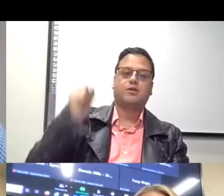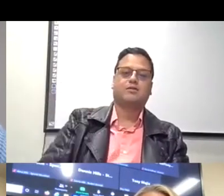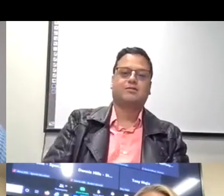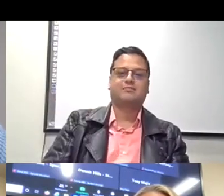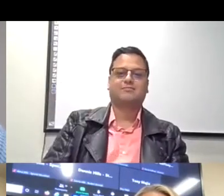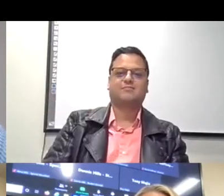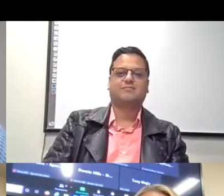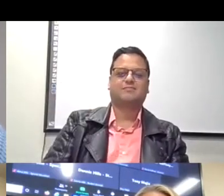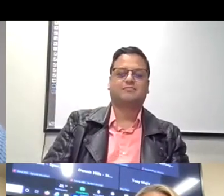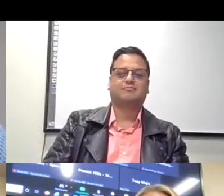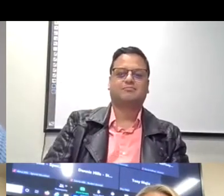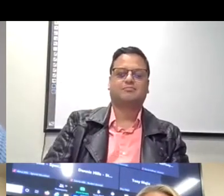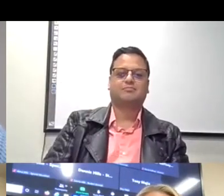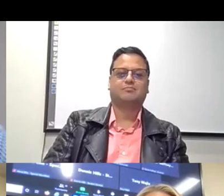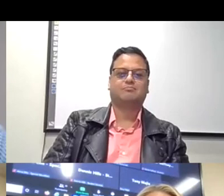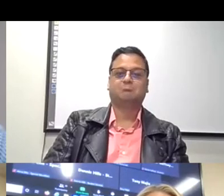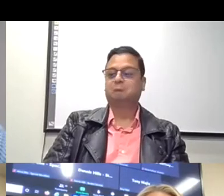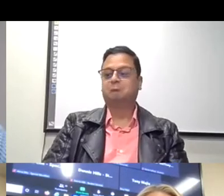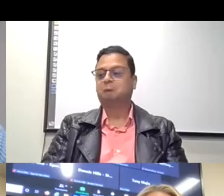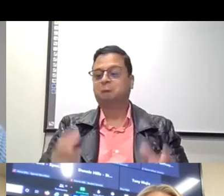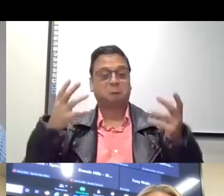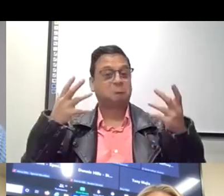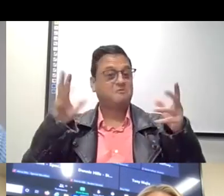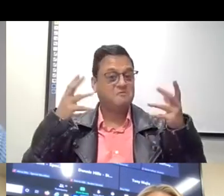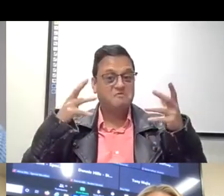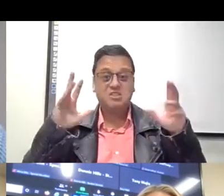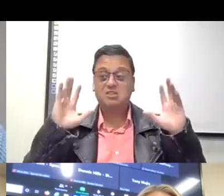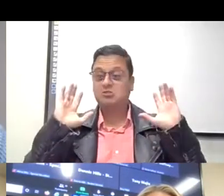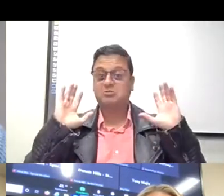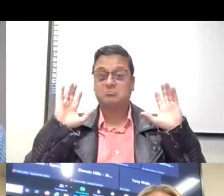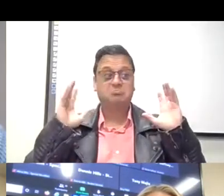Fantastic. And then we are in adjournment. Does anyone want to make an motion for adjournment?